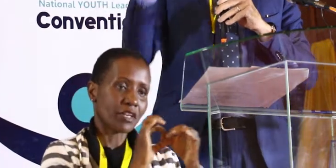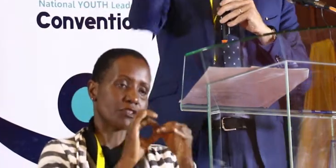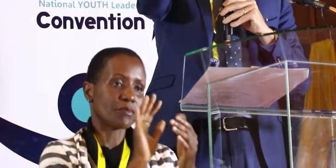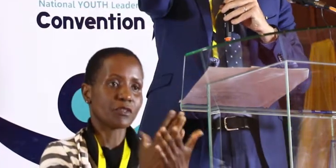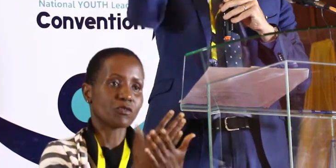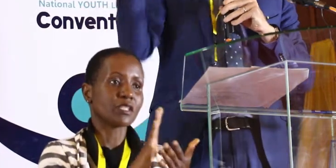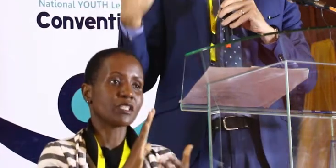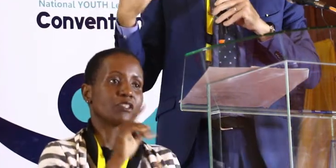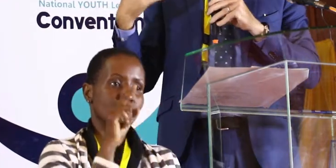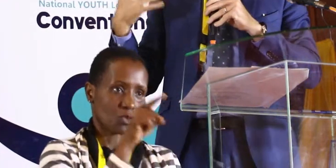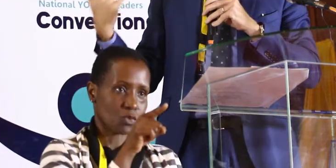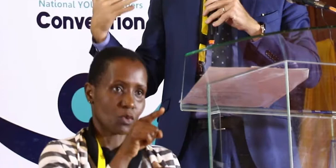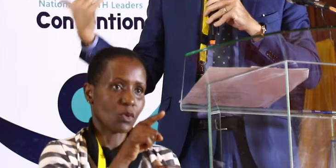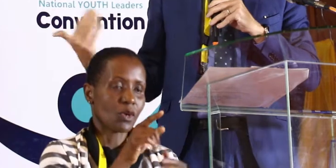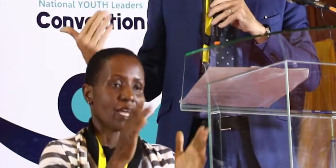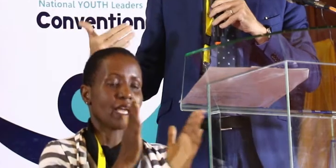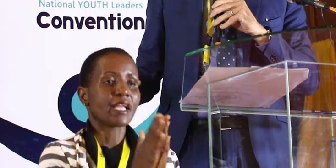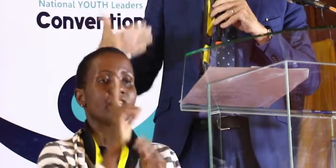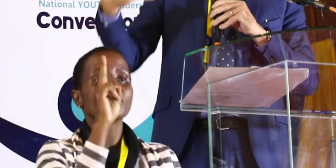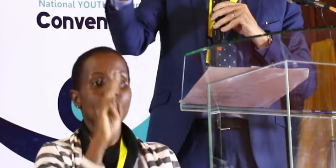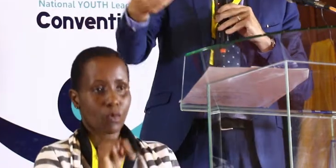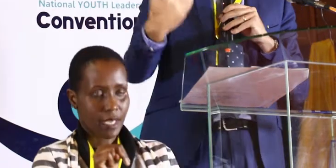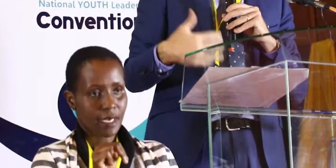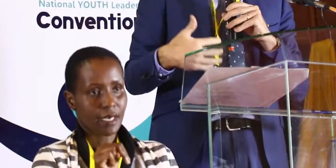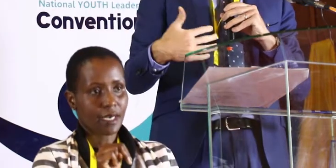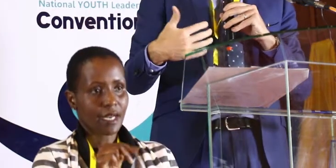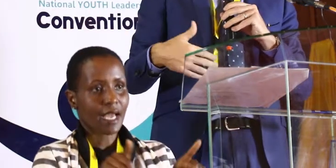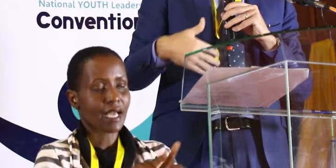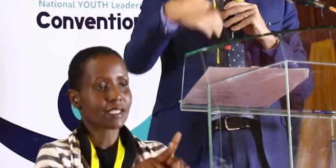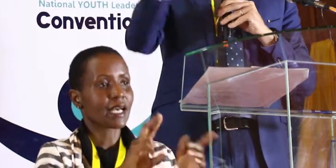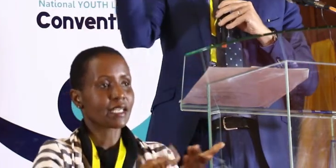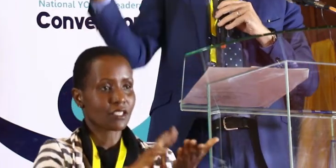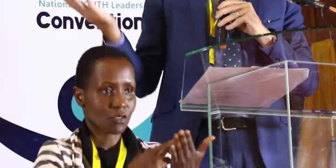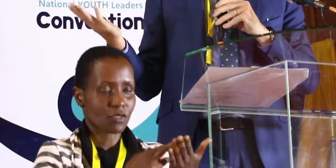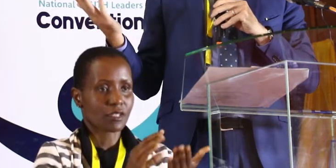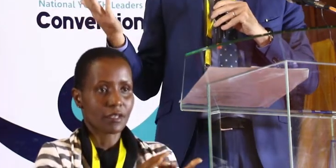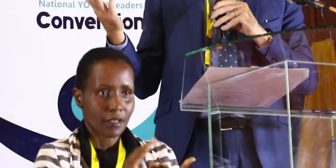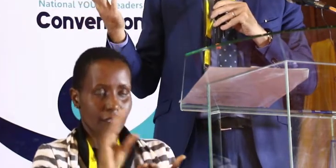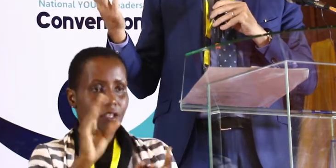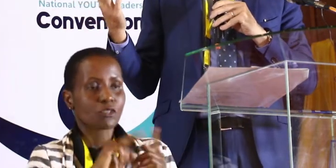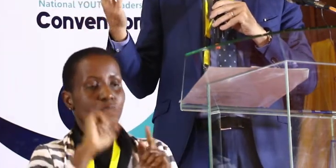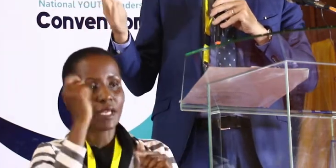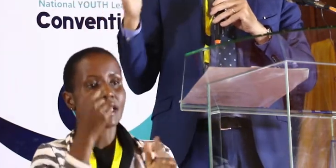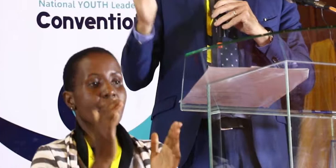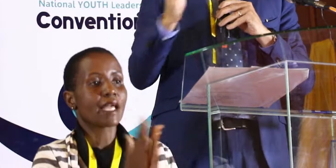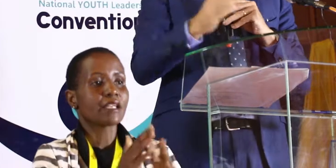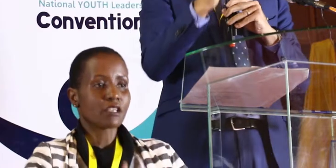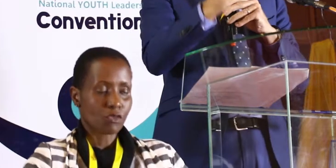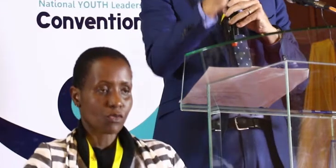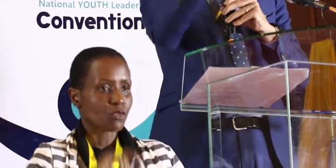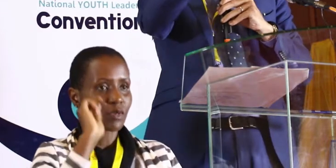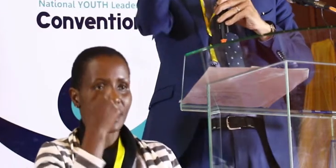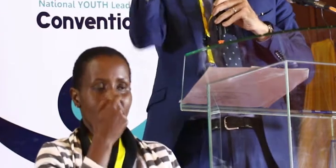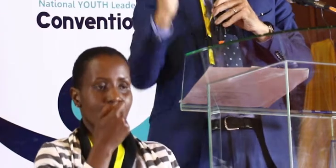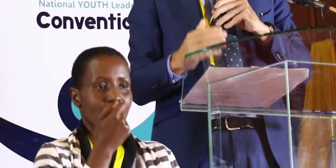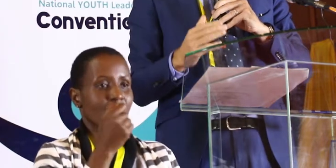you and us, the United Nations system as a resource to Kenya and the youth of Kenya, cannot be